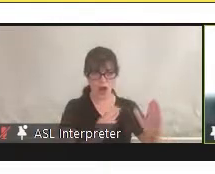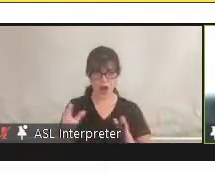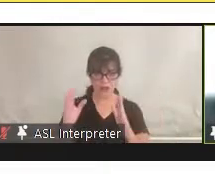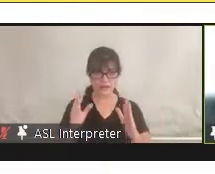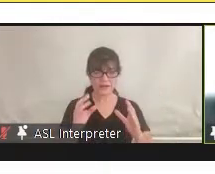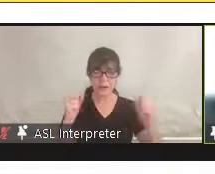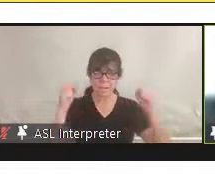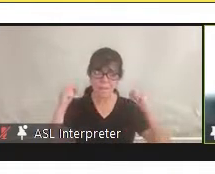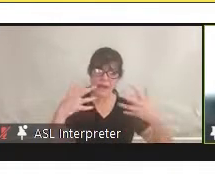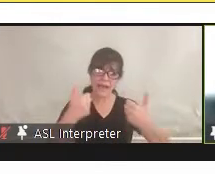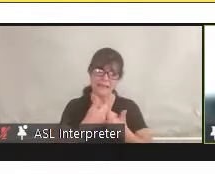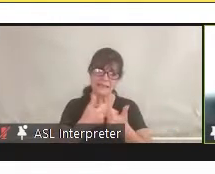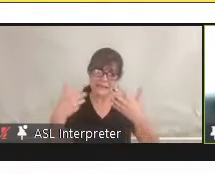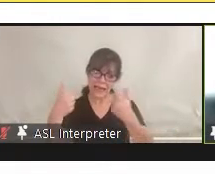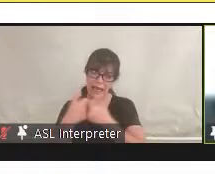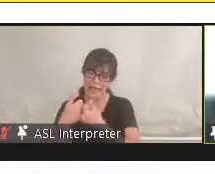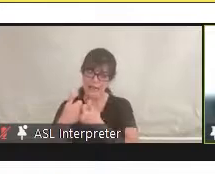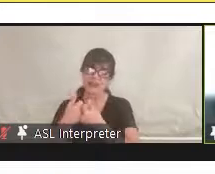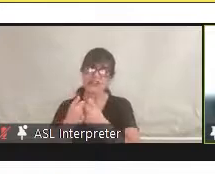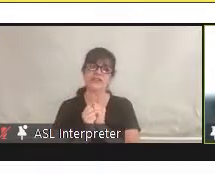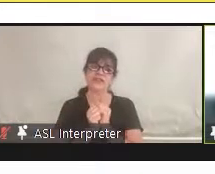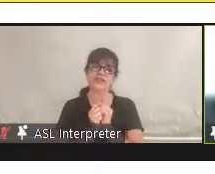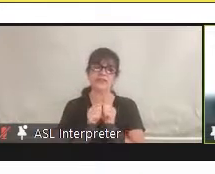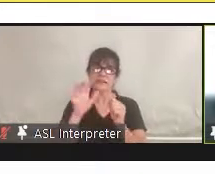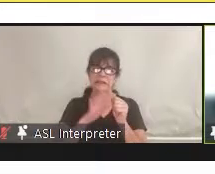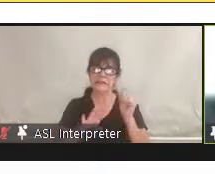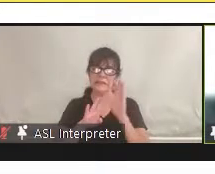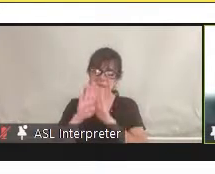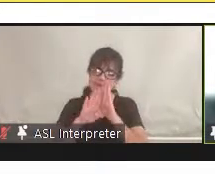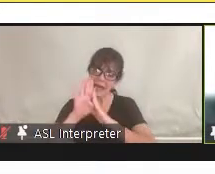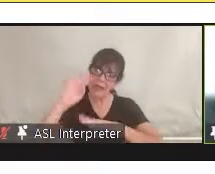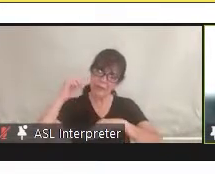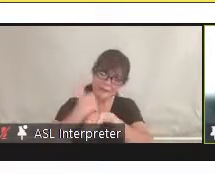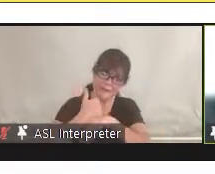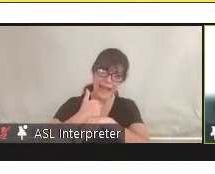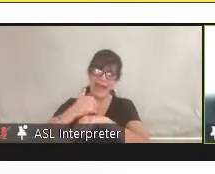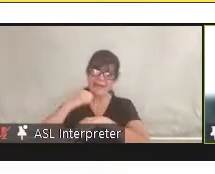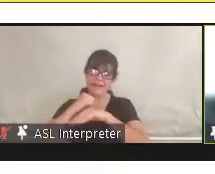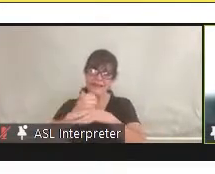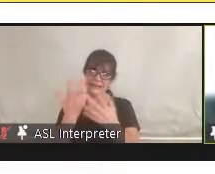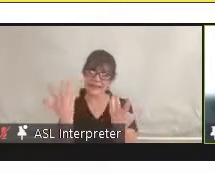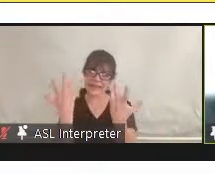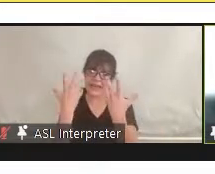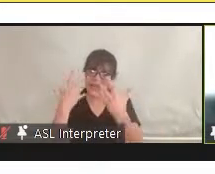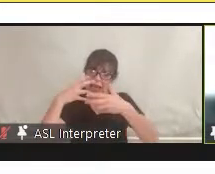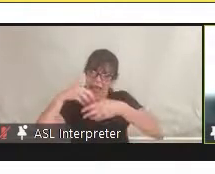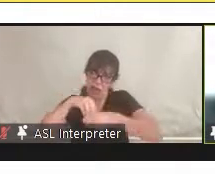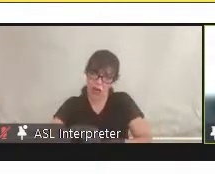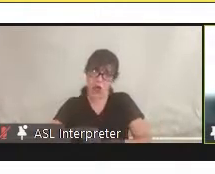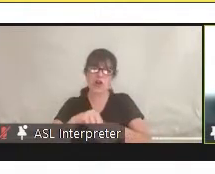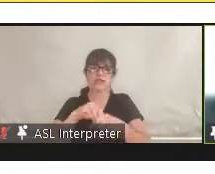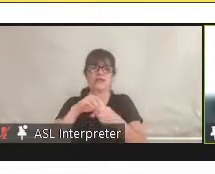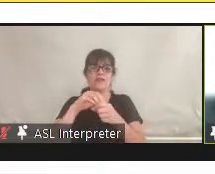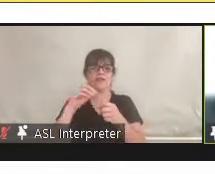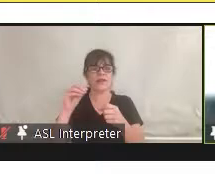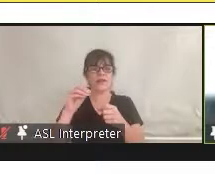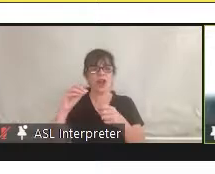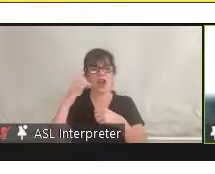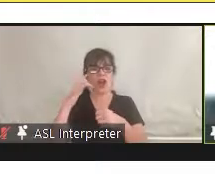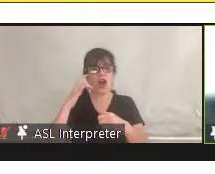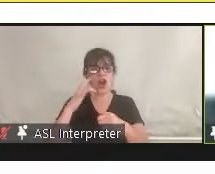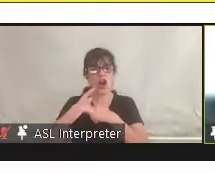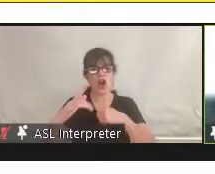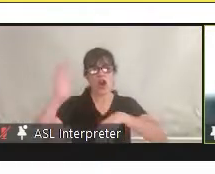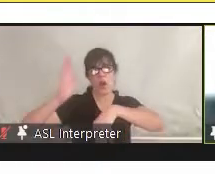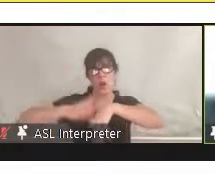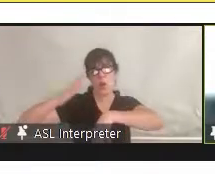many challenges around sort of developing or establishing inclusive early warning system, revolving sort of